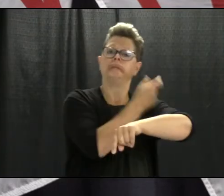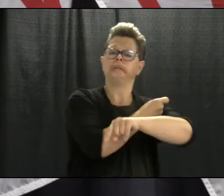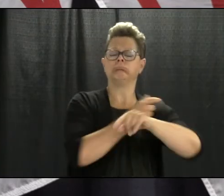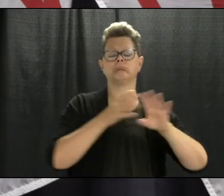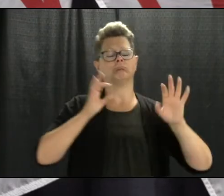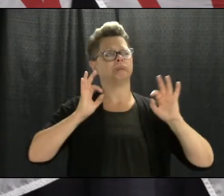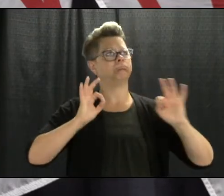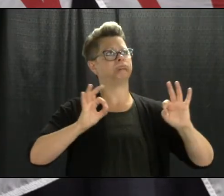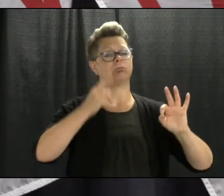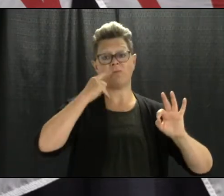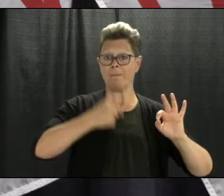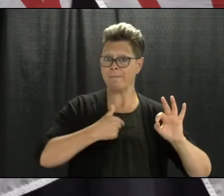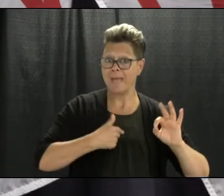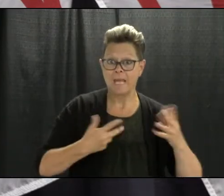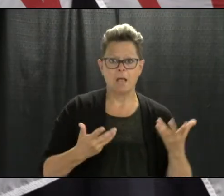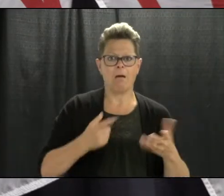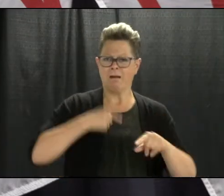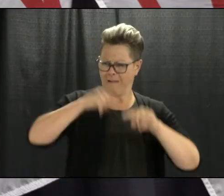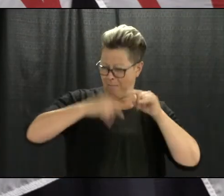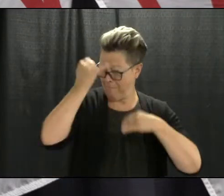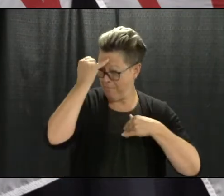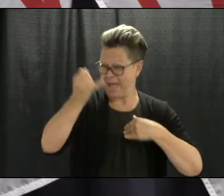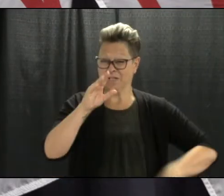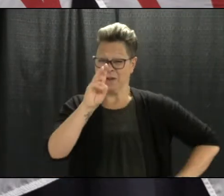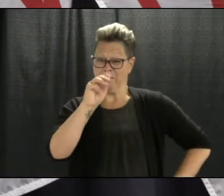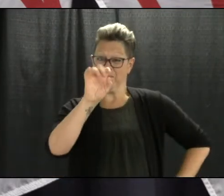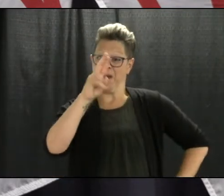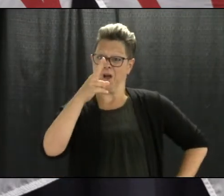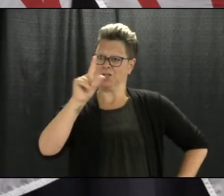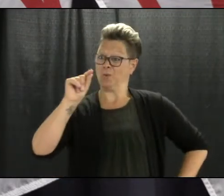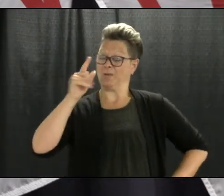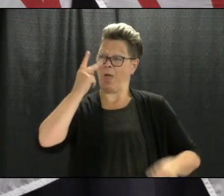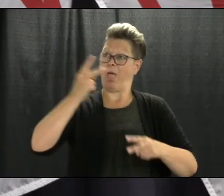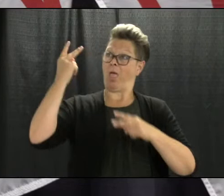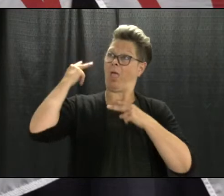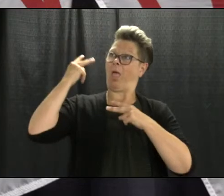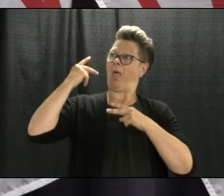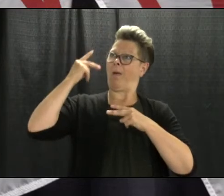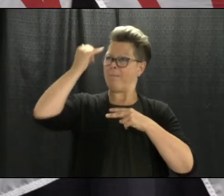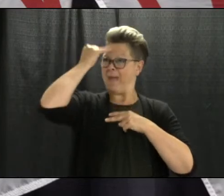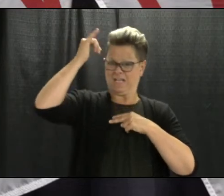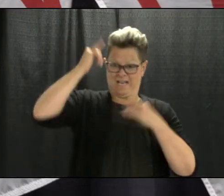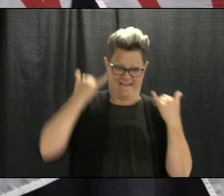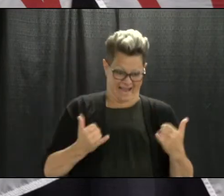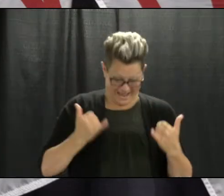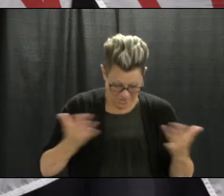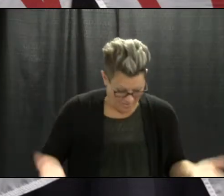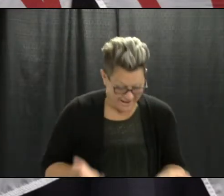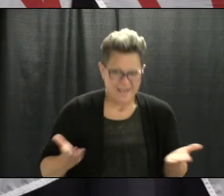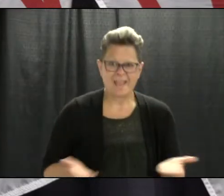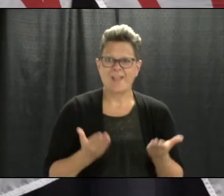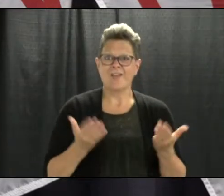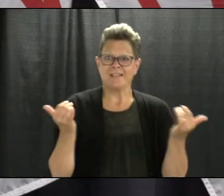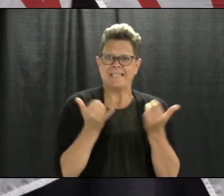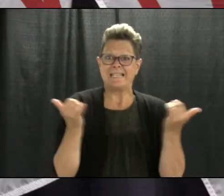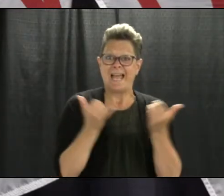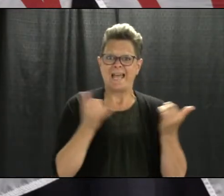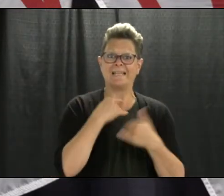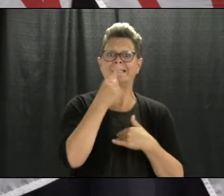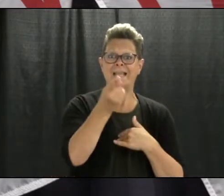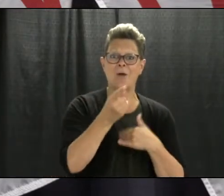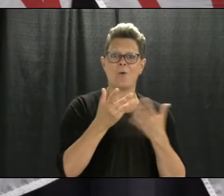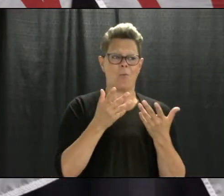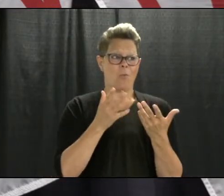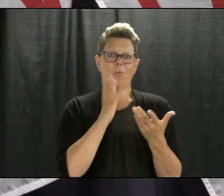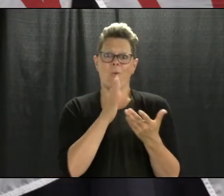know, I couldn't have imagined in March of 2020 that in July of 2022, I would be sitting here and saying we're now going